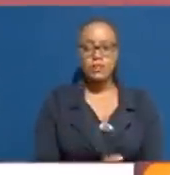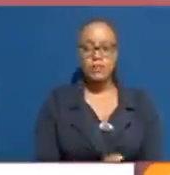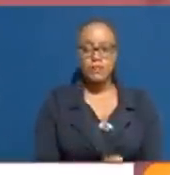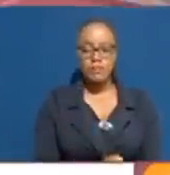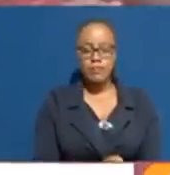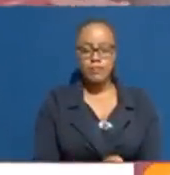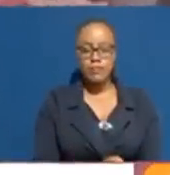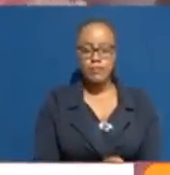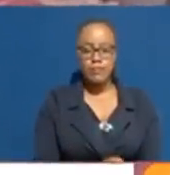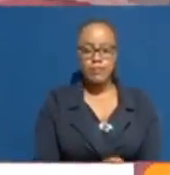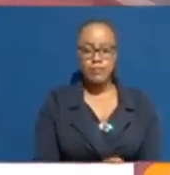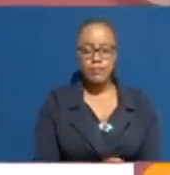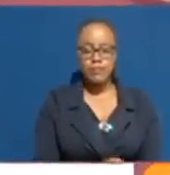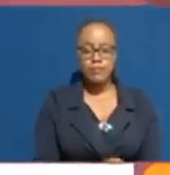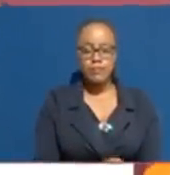na nderemo!